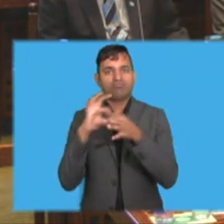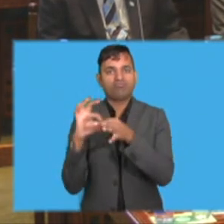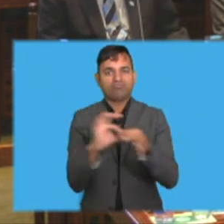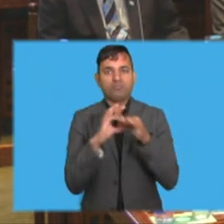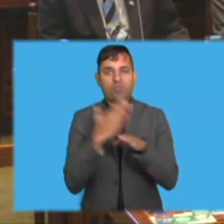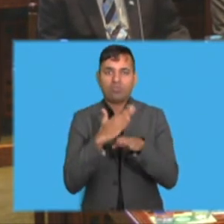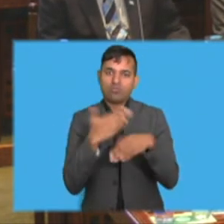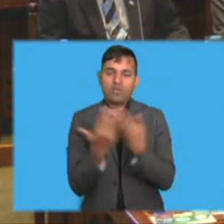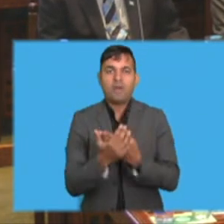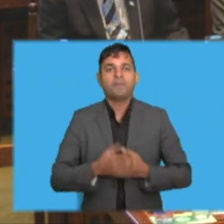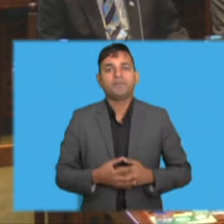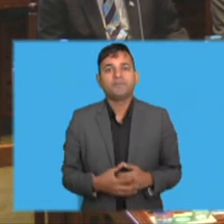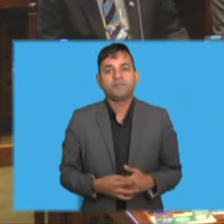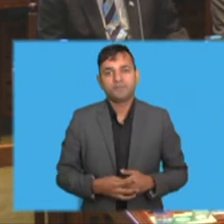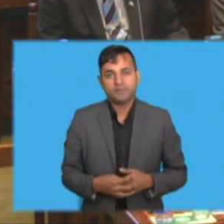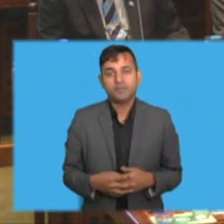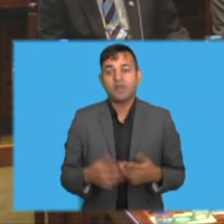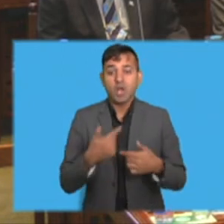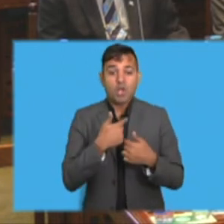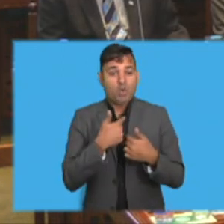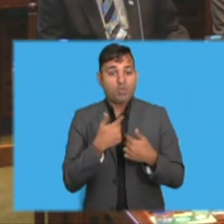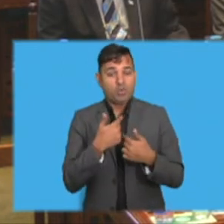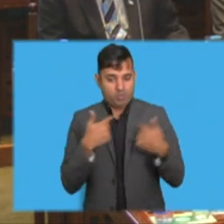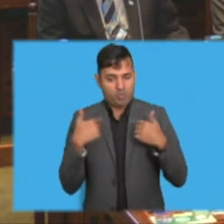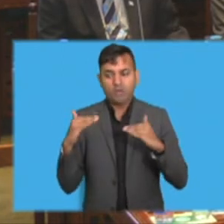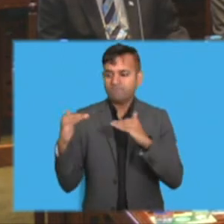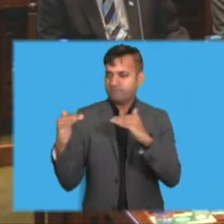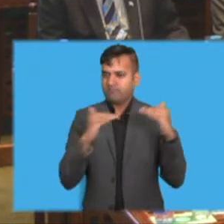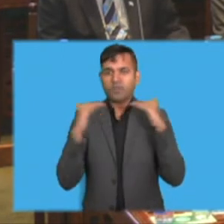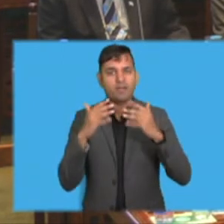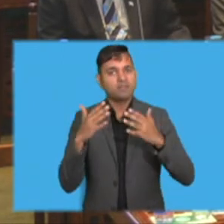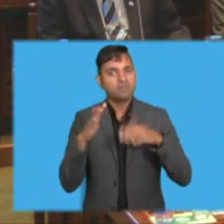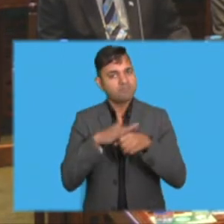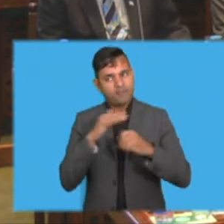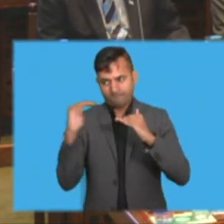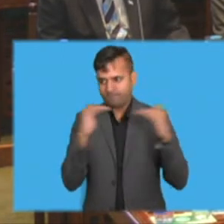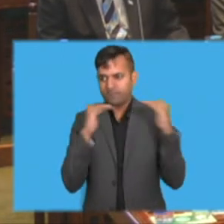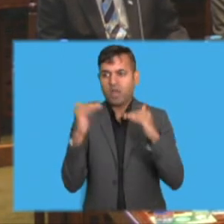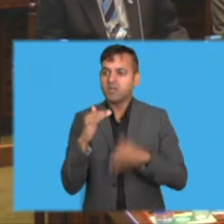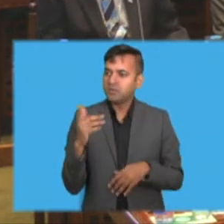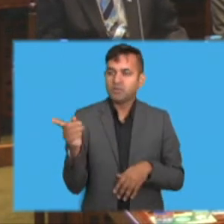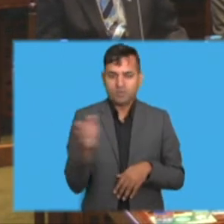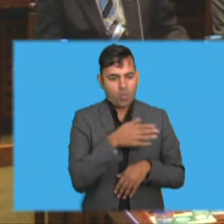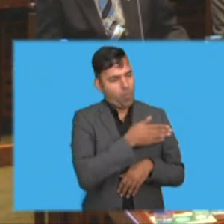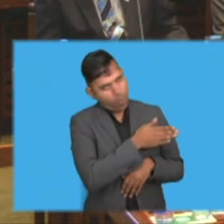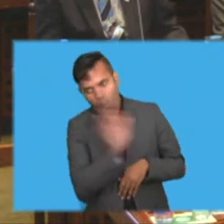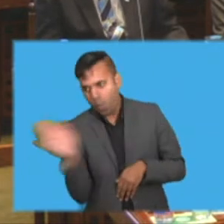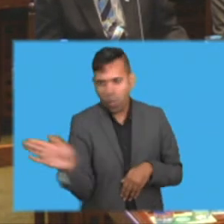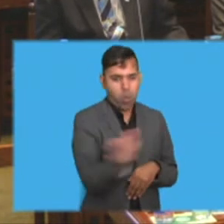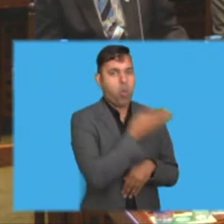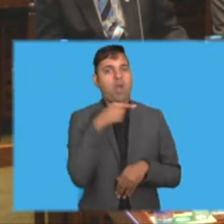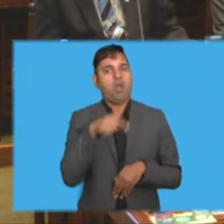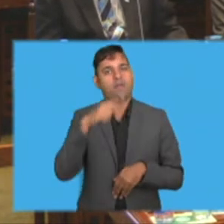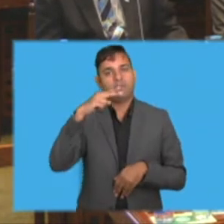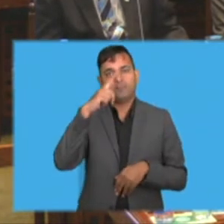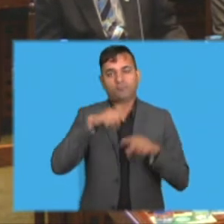to entrench. We've leveled the playing field for every Fijian, and we've put greater opportunity in the lives of all our